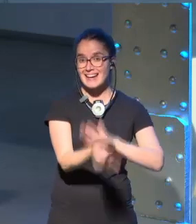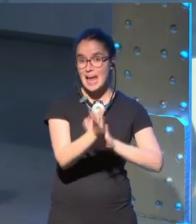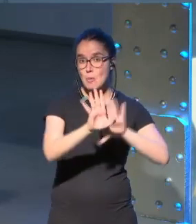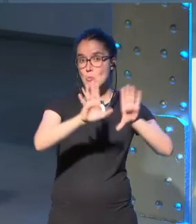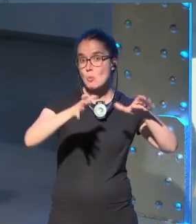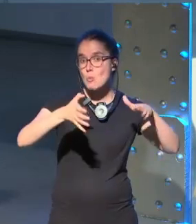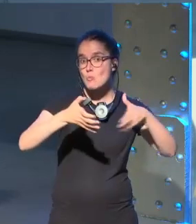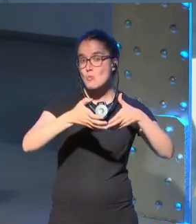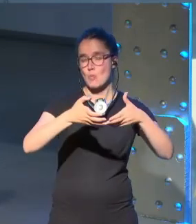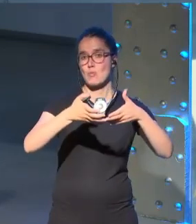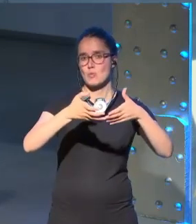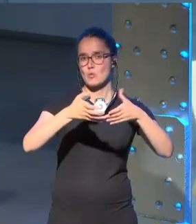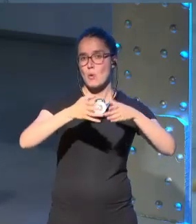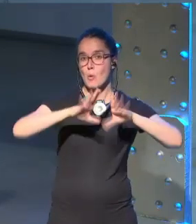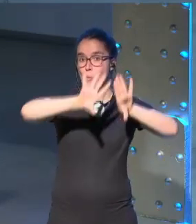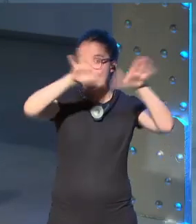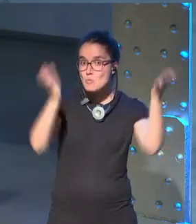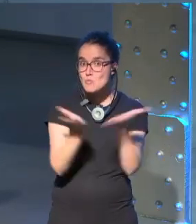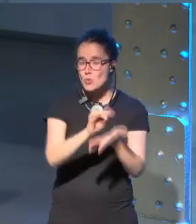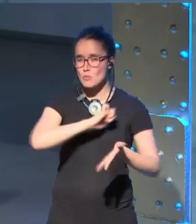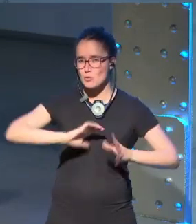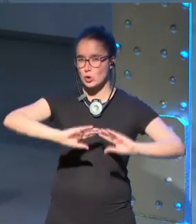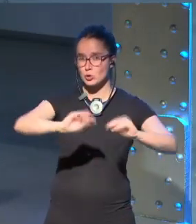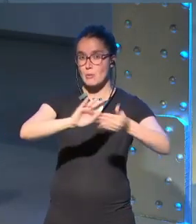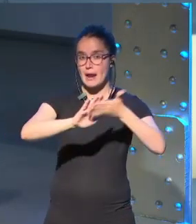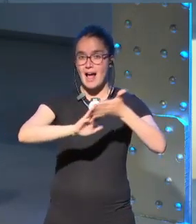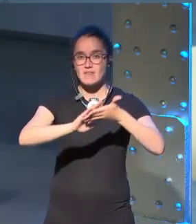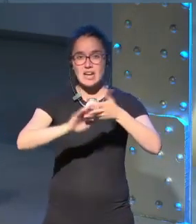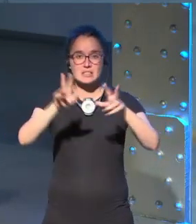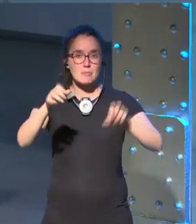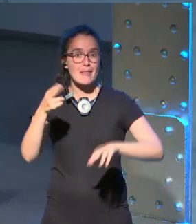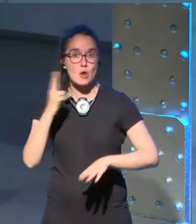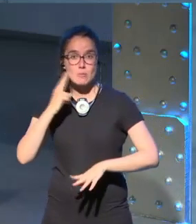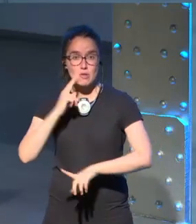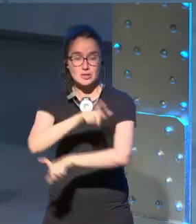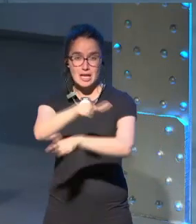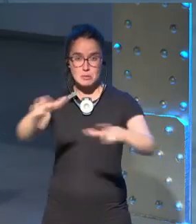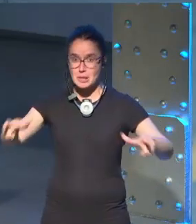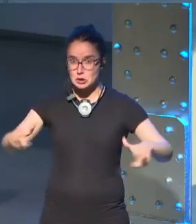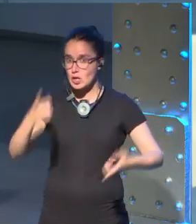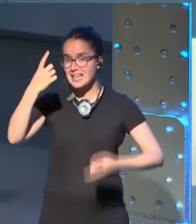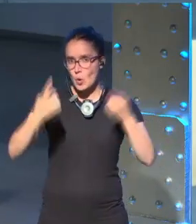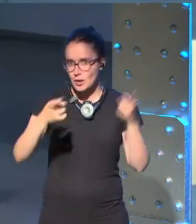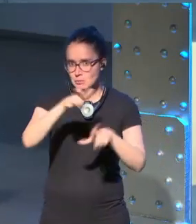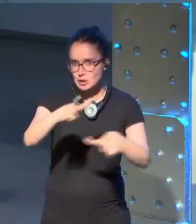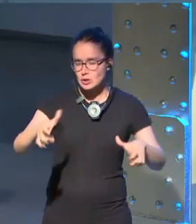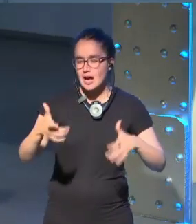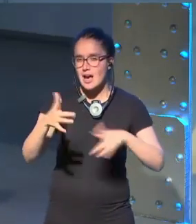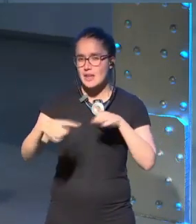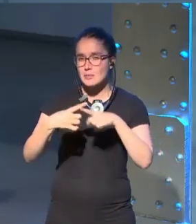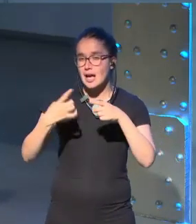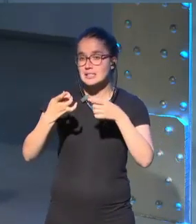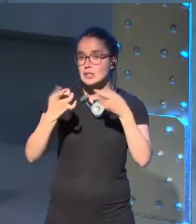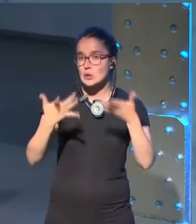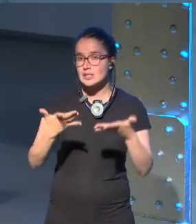people's fears, to cater to their resentments. And it seems to me what's happening in the media right